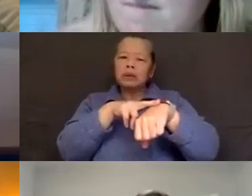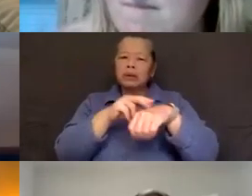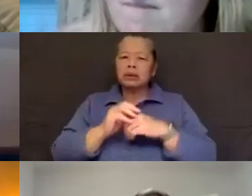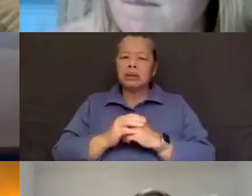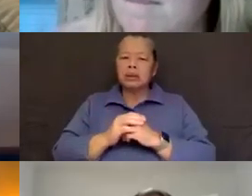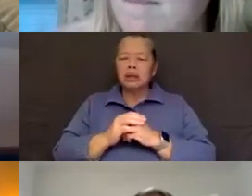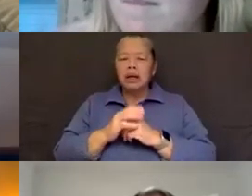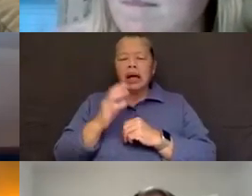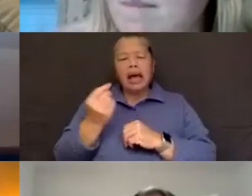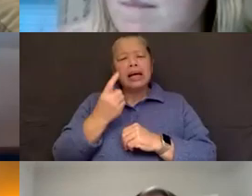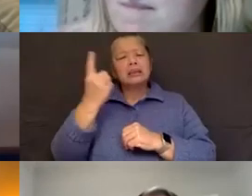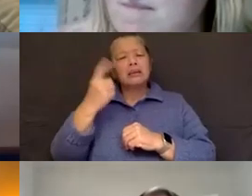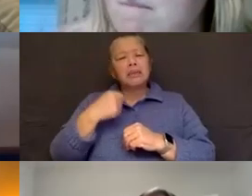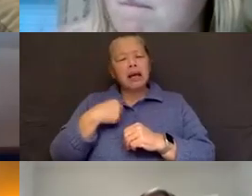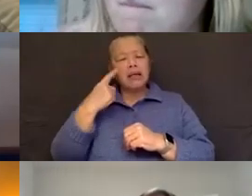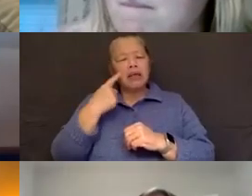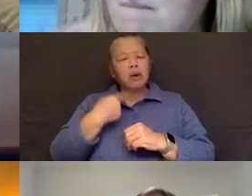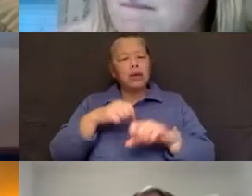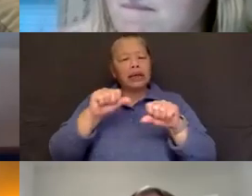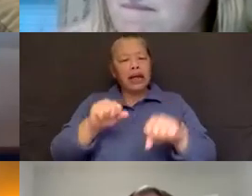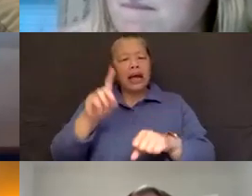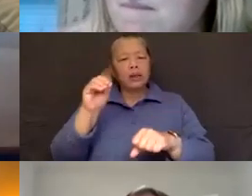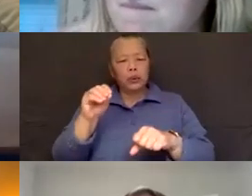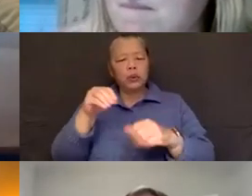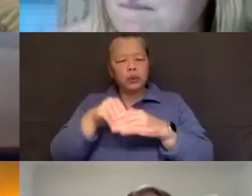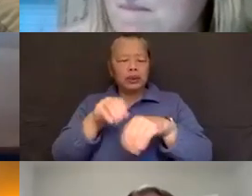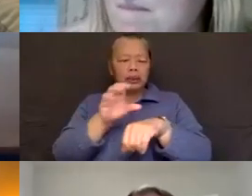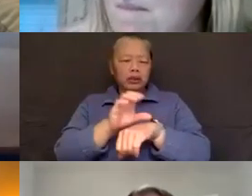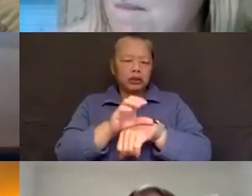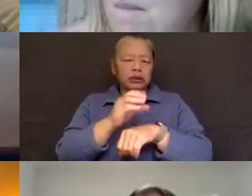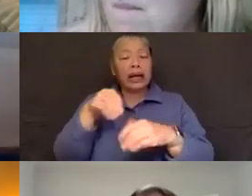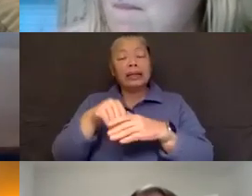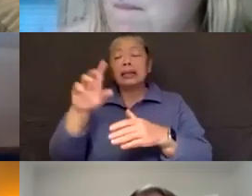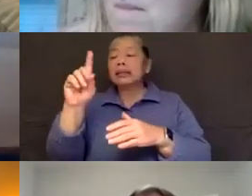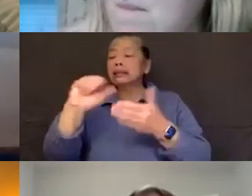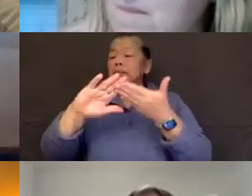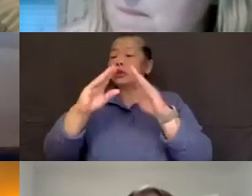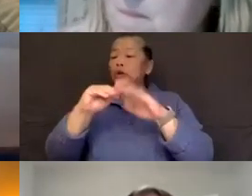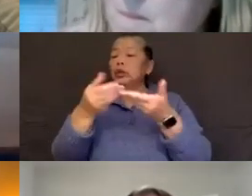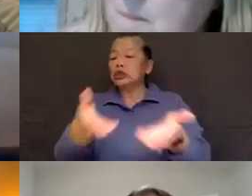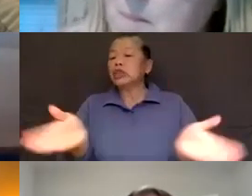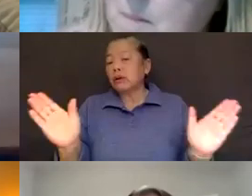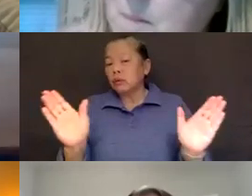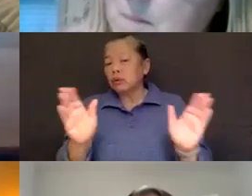And something that I think can be done within the church and within disability communities overall